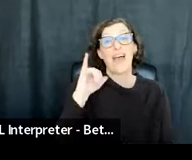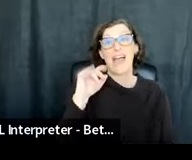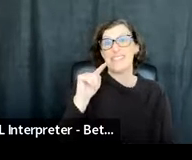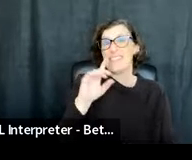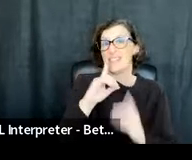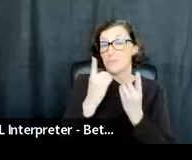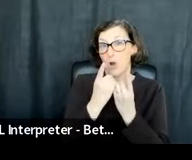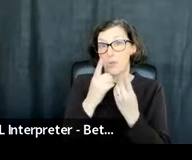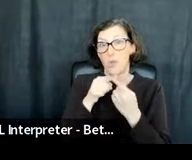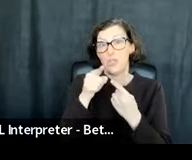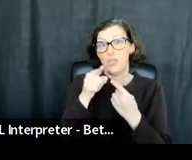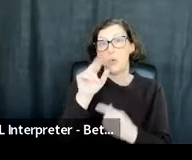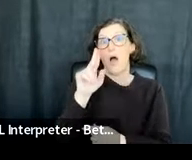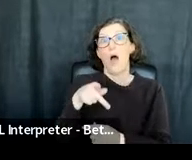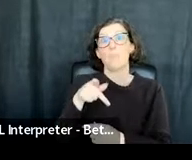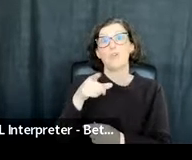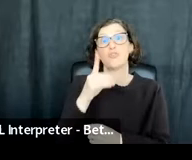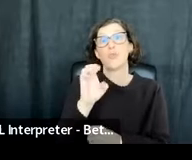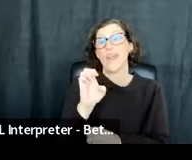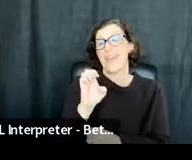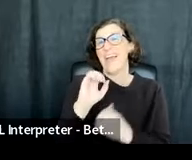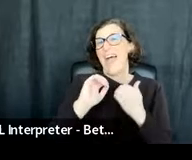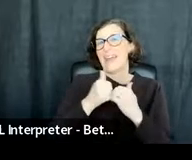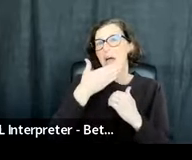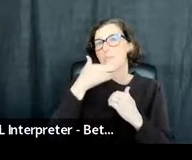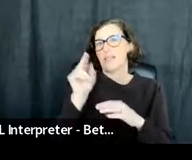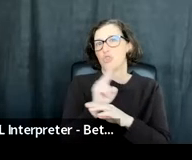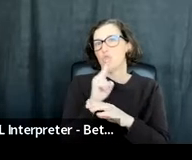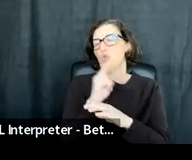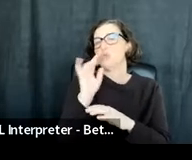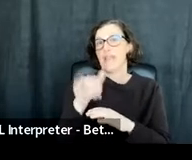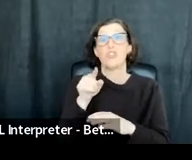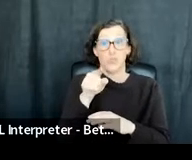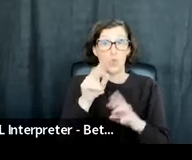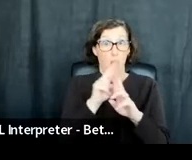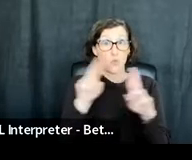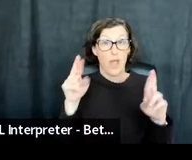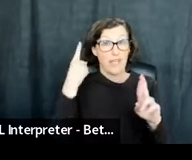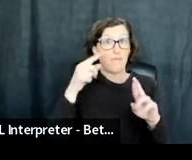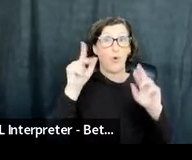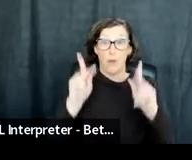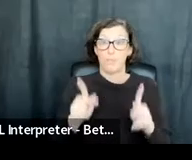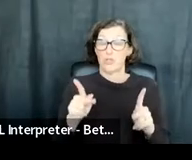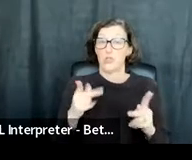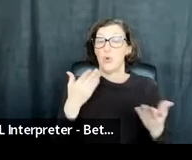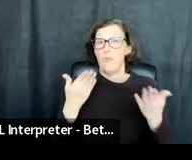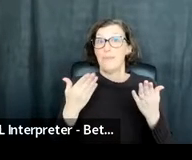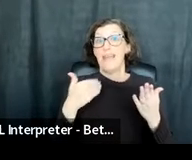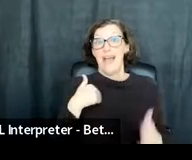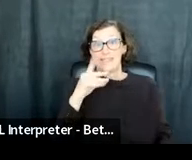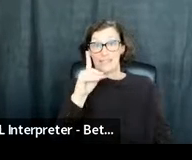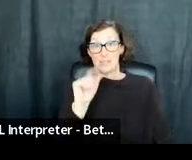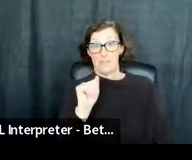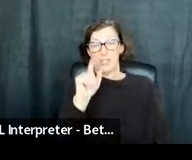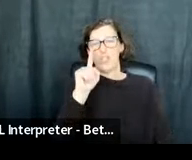upgrades on how best to deploy those so that you are ready for a person who may have that disability, who may